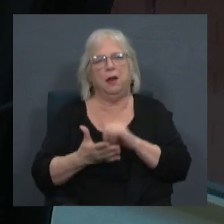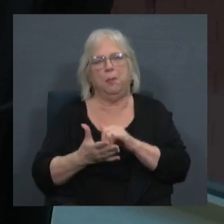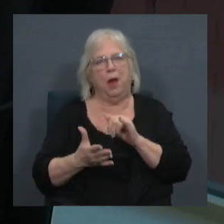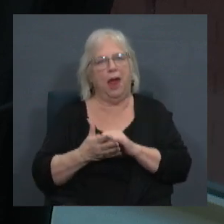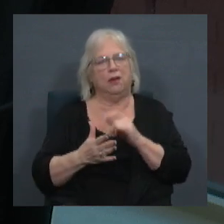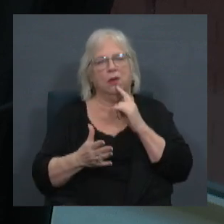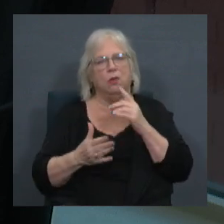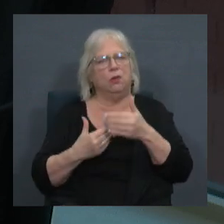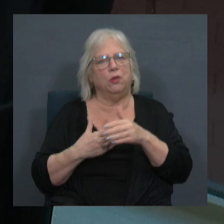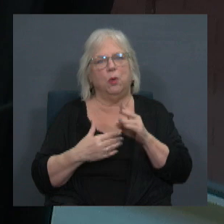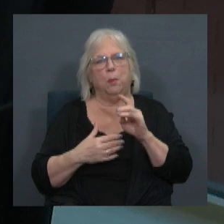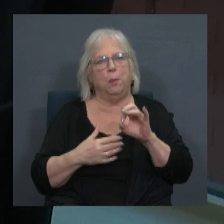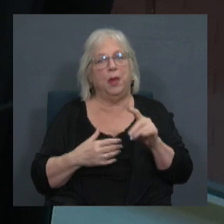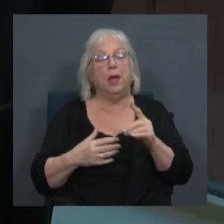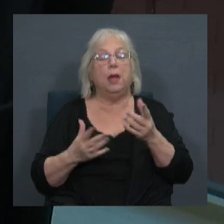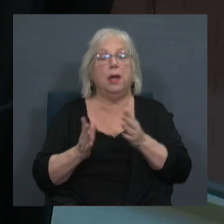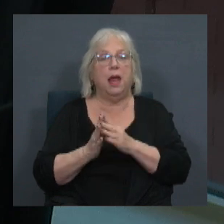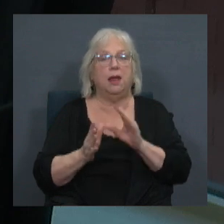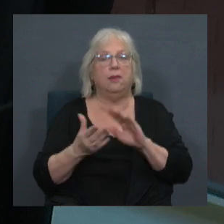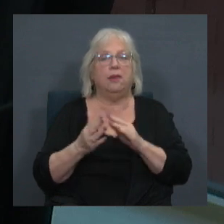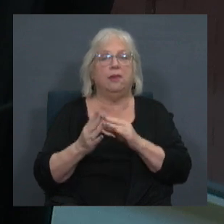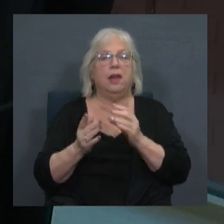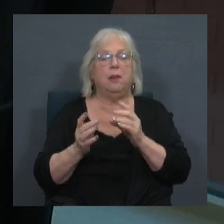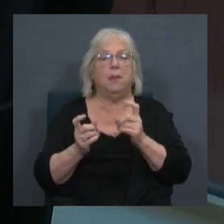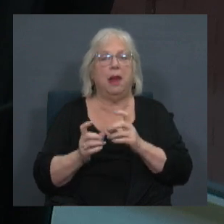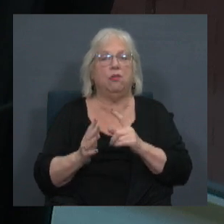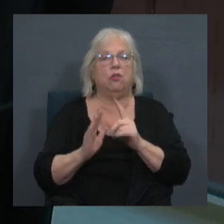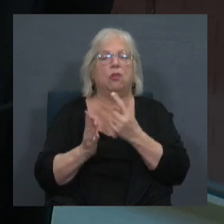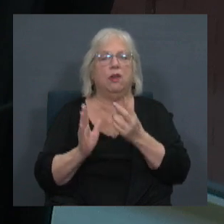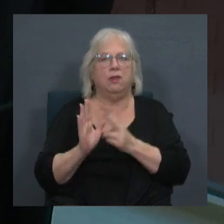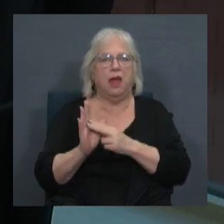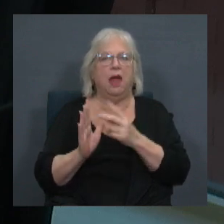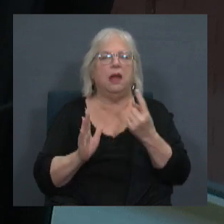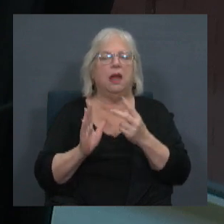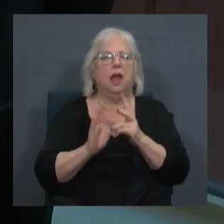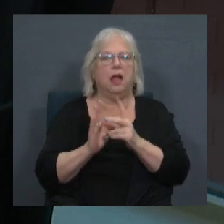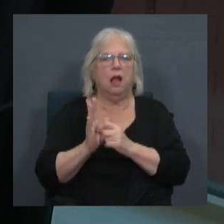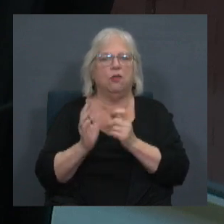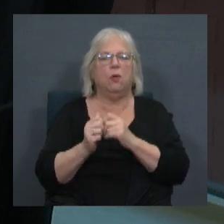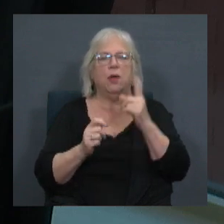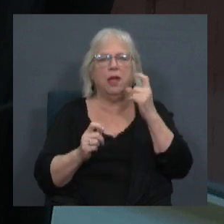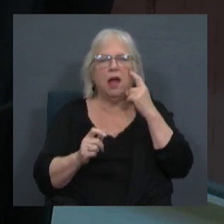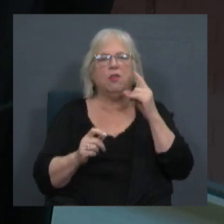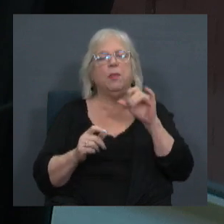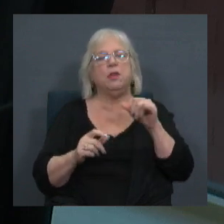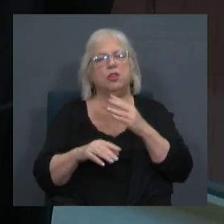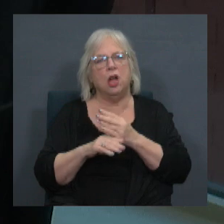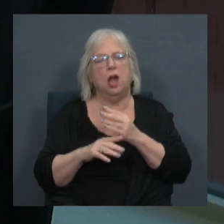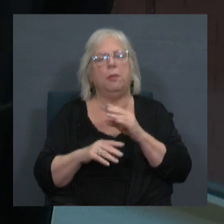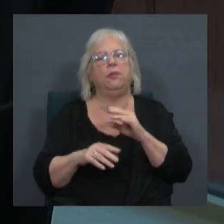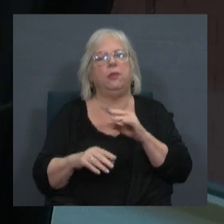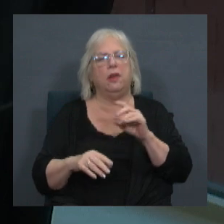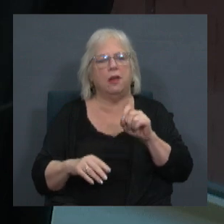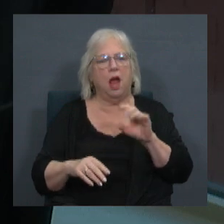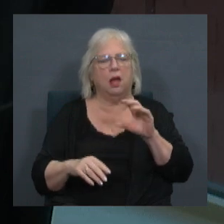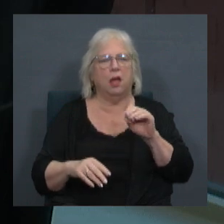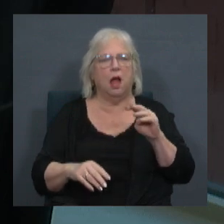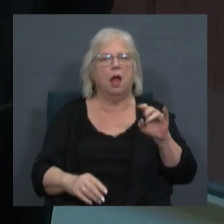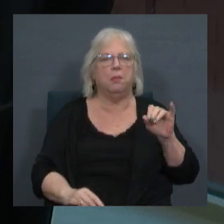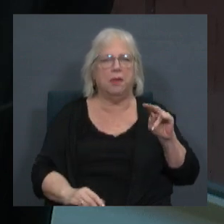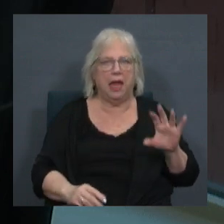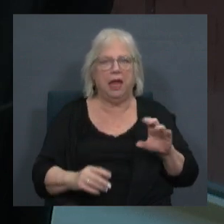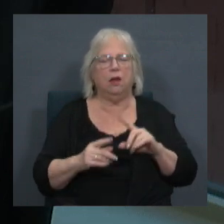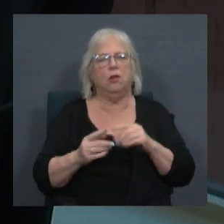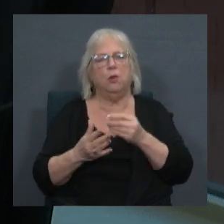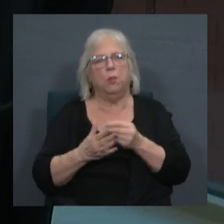and unfeasible to bid to authorize the city manager to enter into a sole source contract with GovernmentJobs.com, Inc., doing business as NeoGov, to purchase